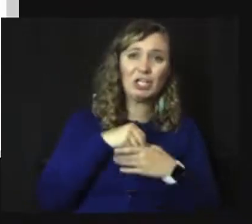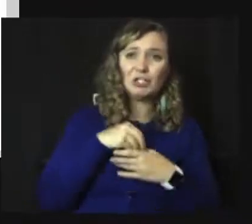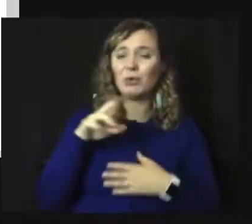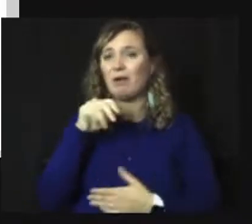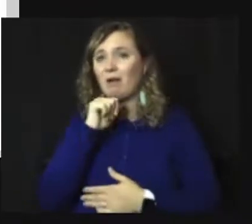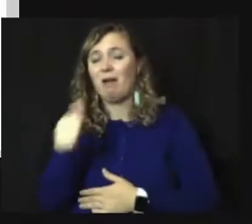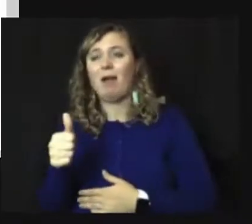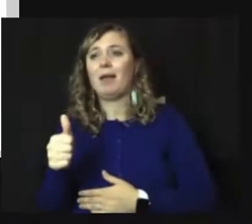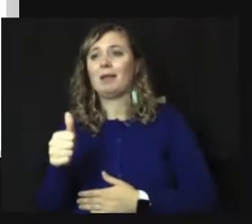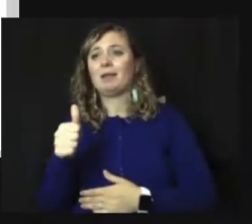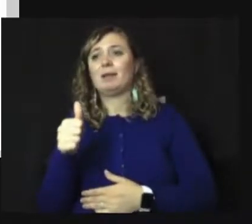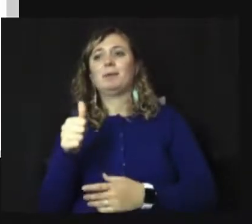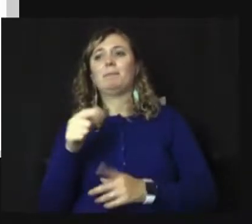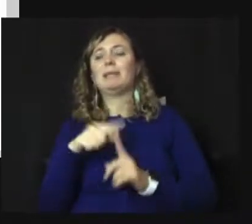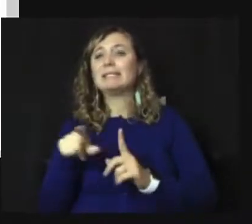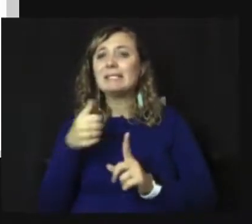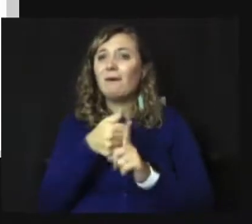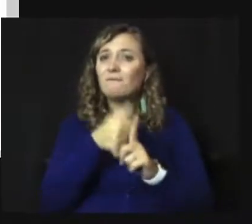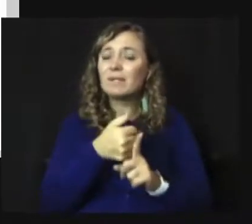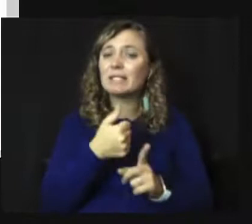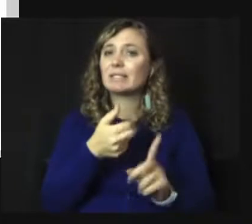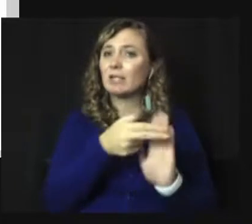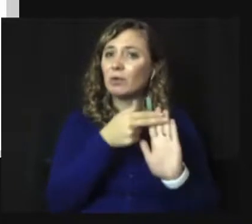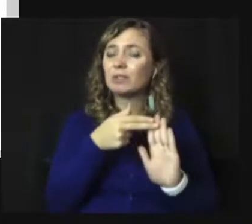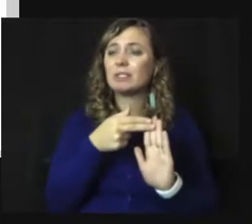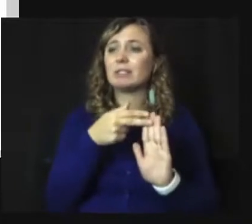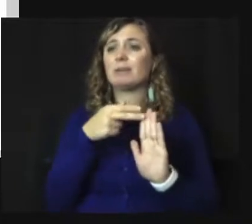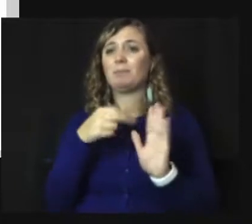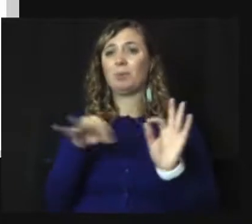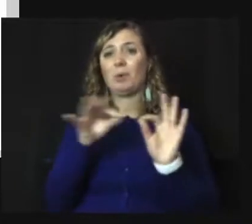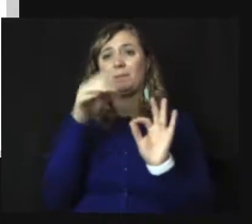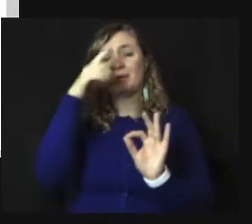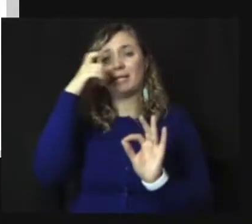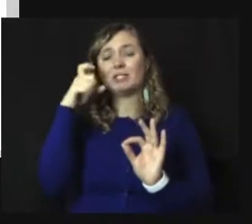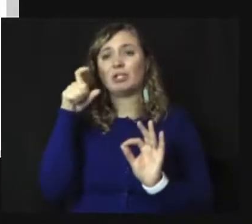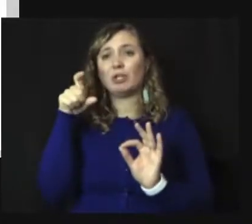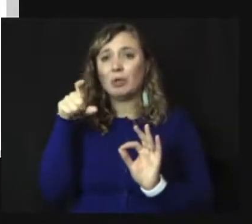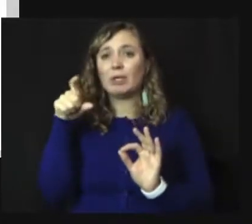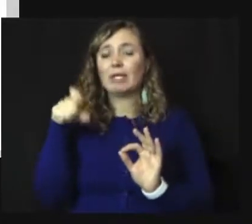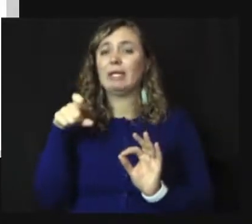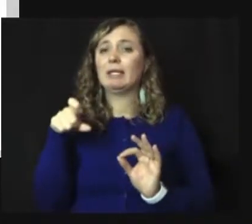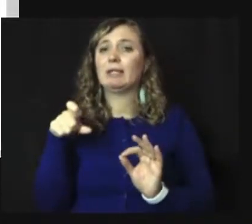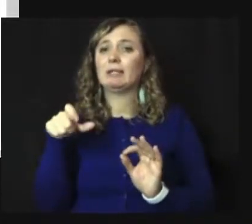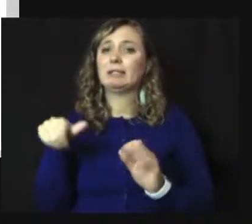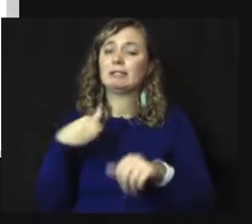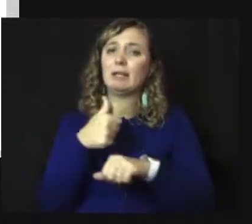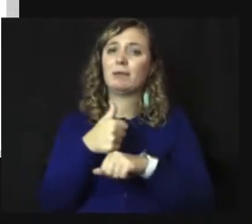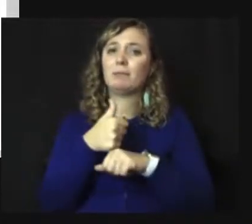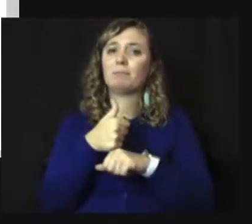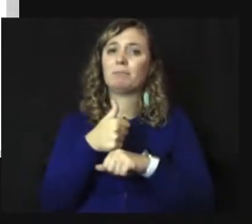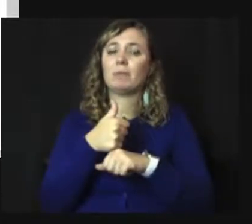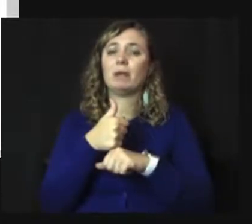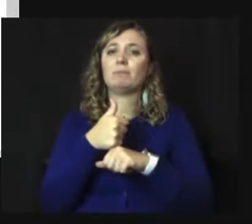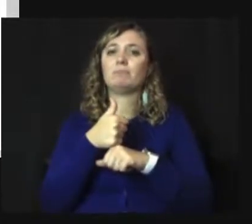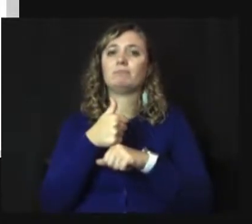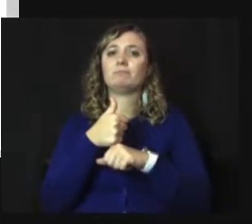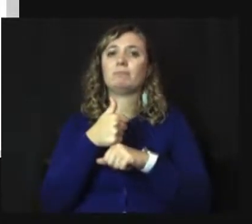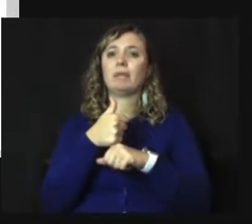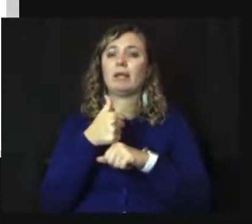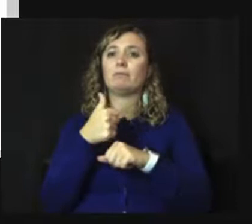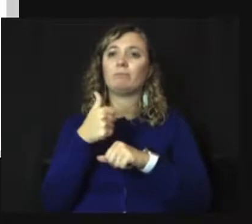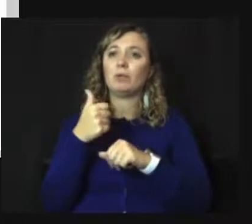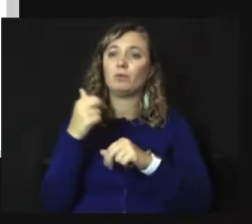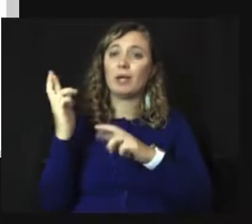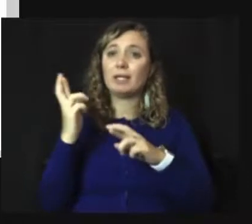because it means that now you can give yourself permission to make accommodations that you need in your life. So yeah, I guess I would